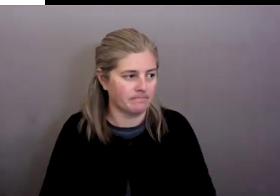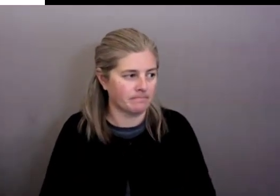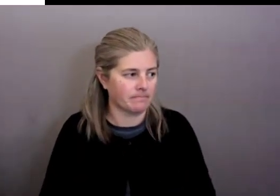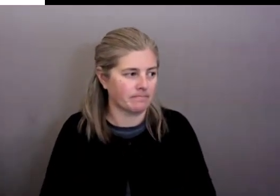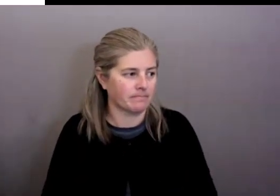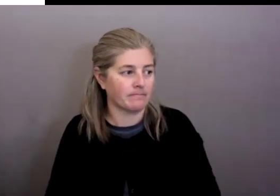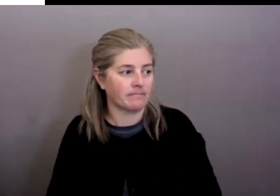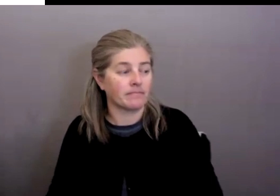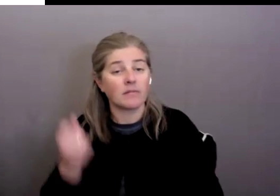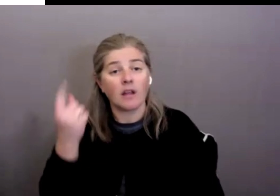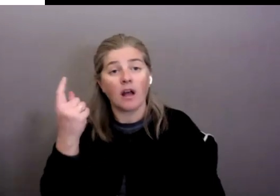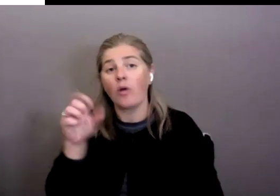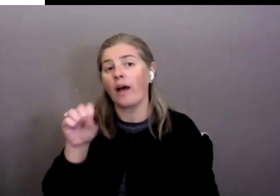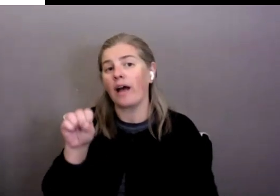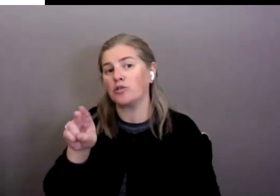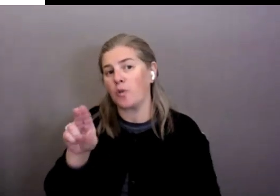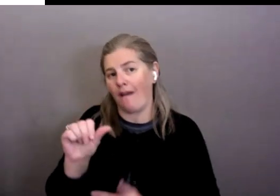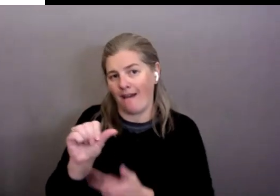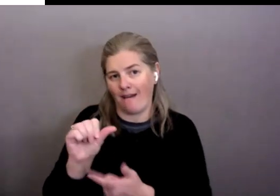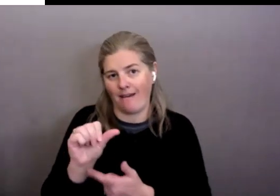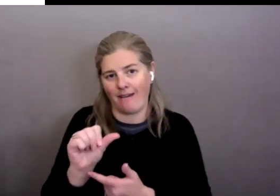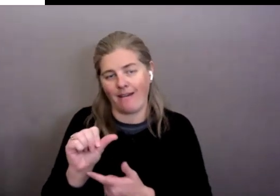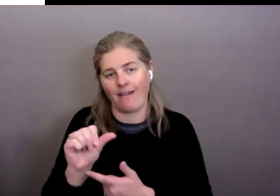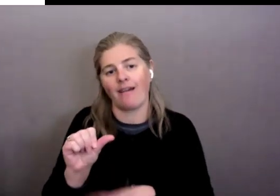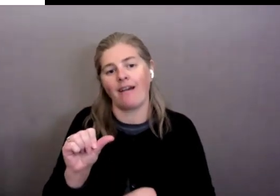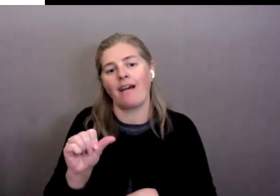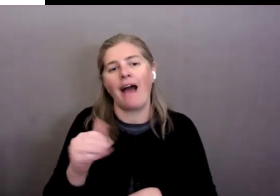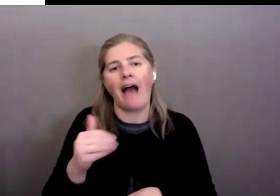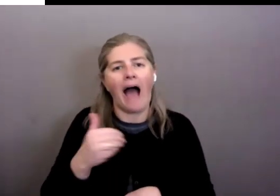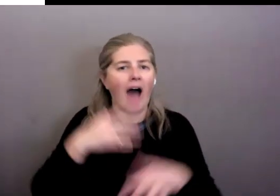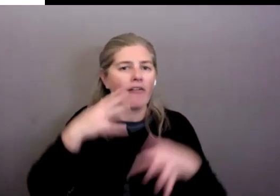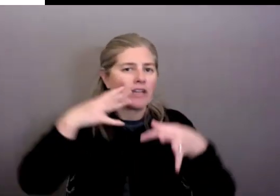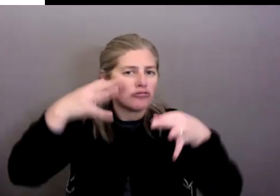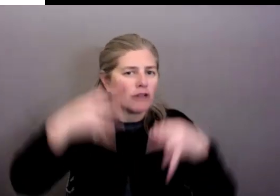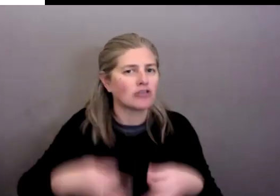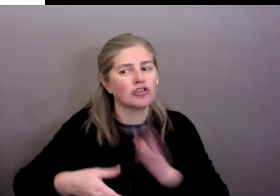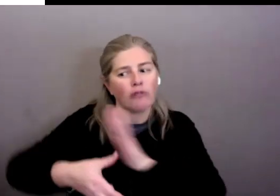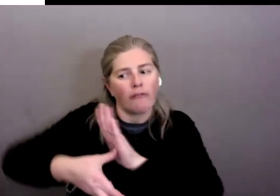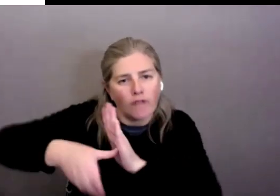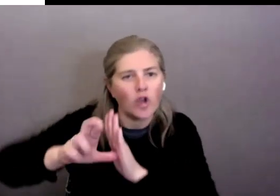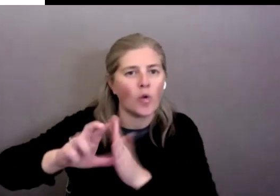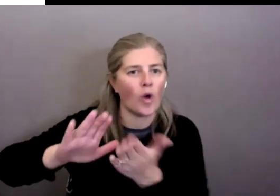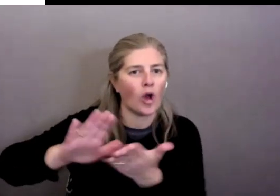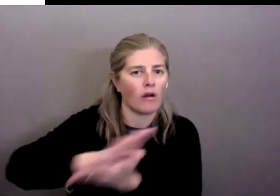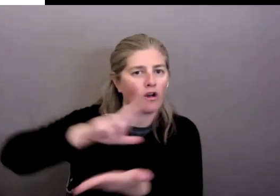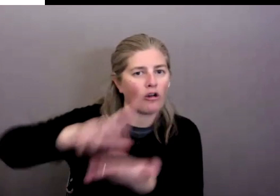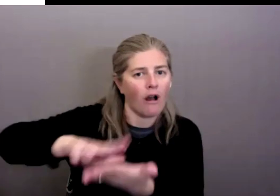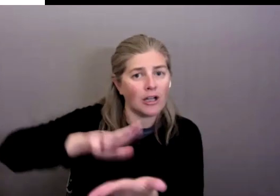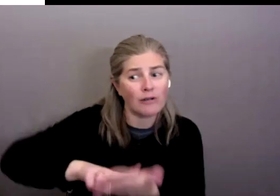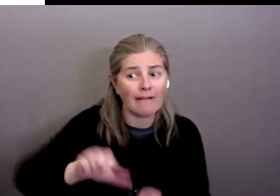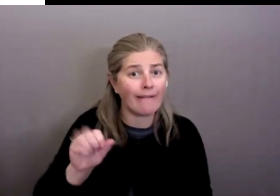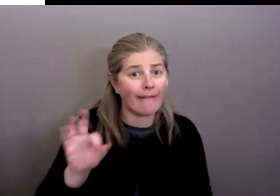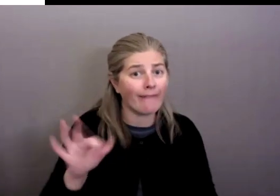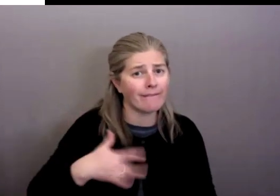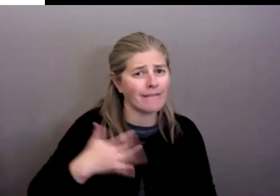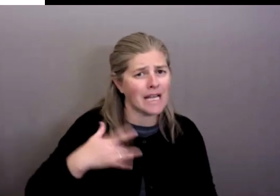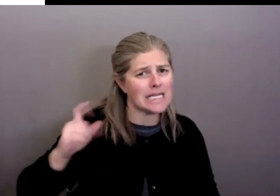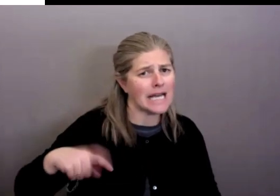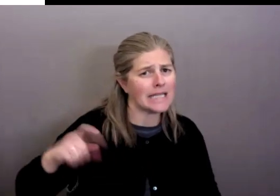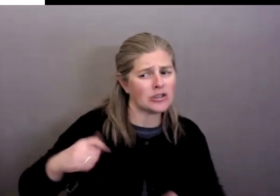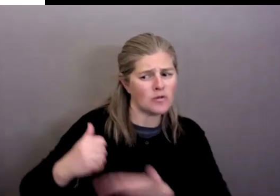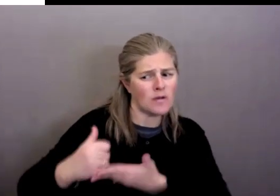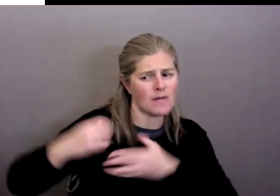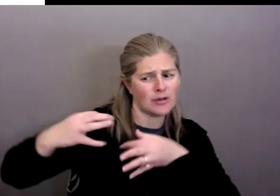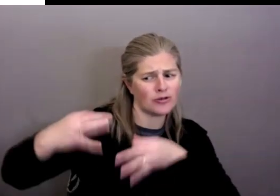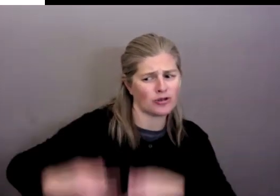Although state units on aging have the discretion to request to review contract documents if they deem it necessary to determine whether the